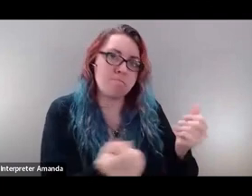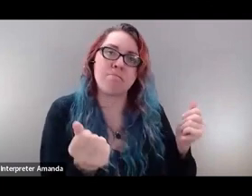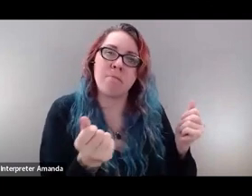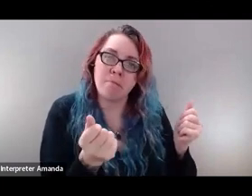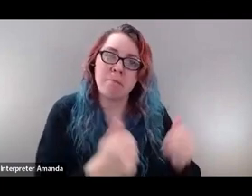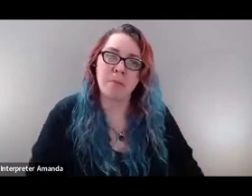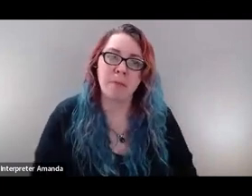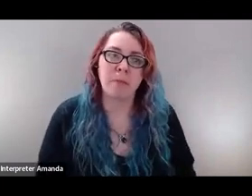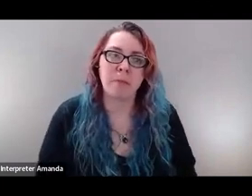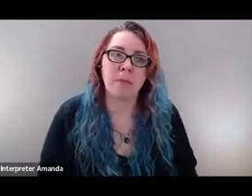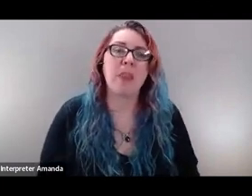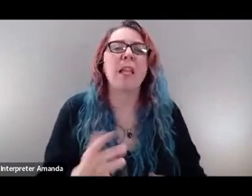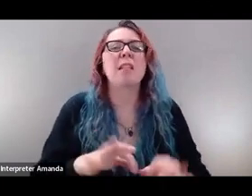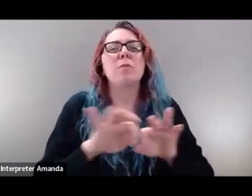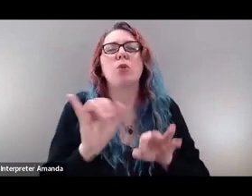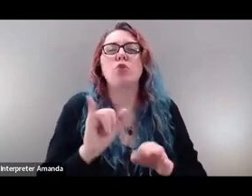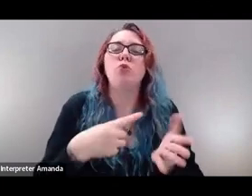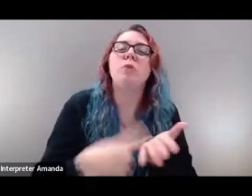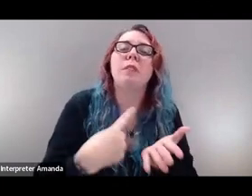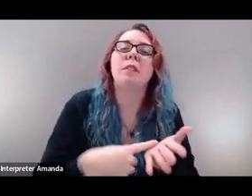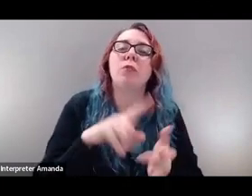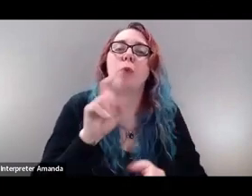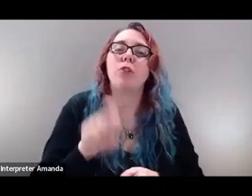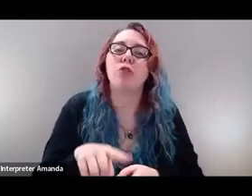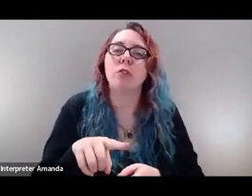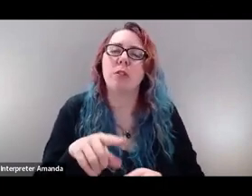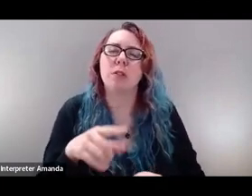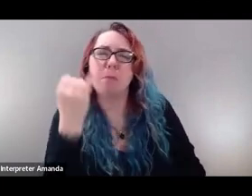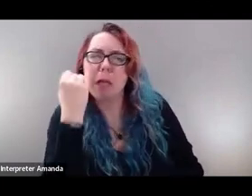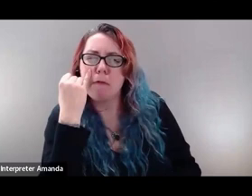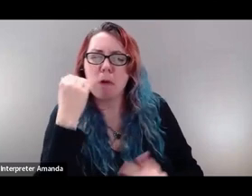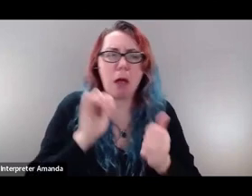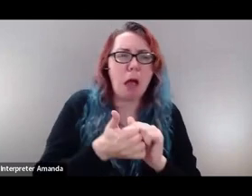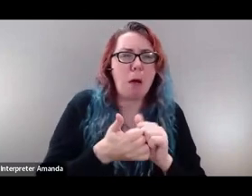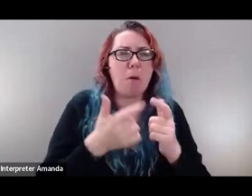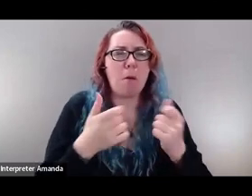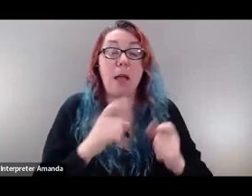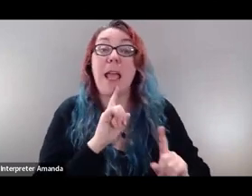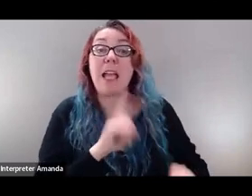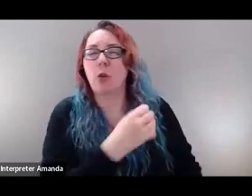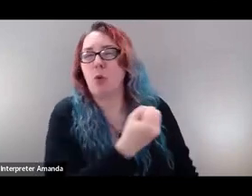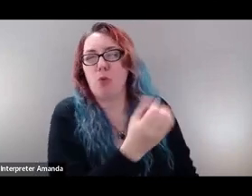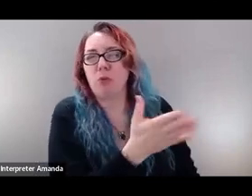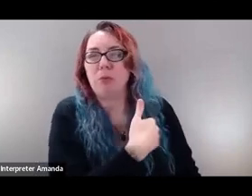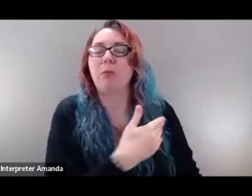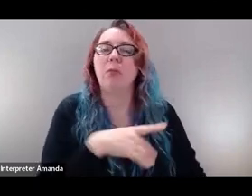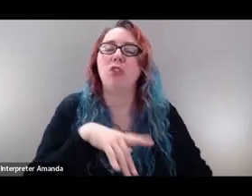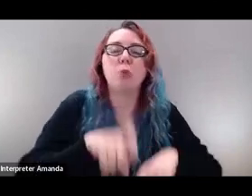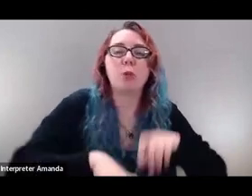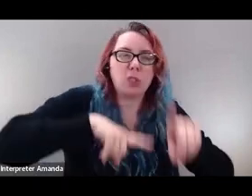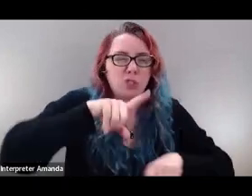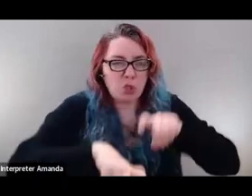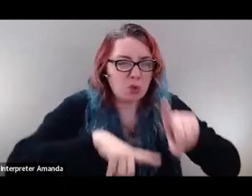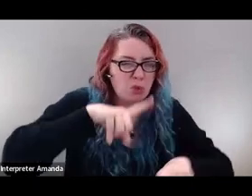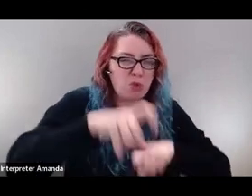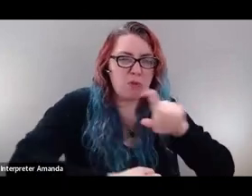answer is important as well. But then to have that space where our cohesion and our community and our relationships are, when we do make that